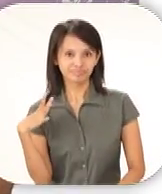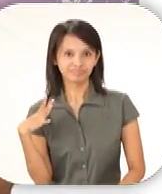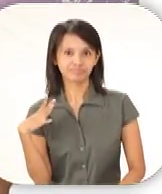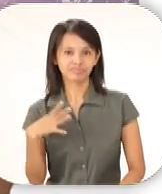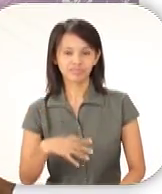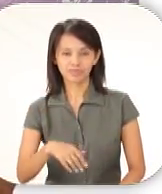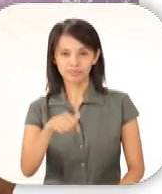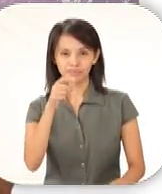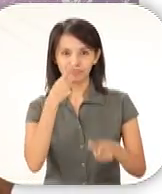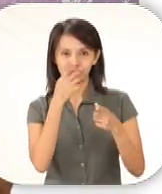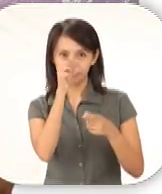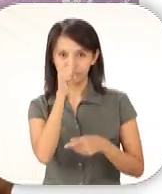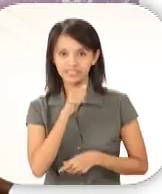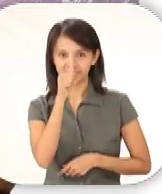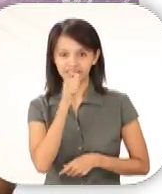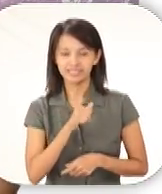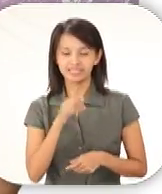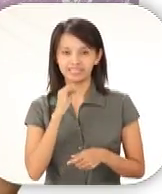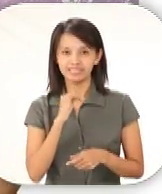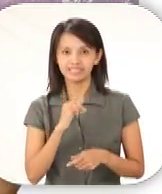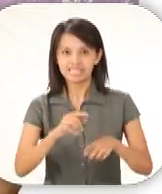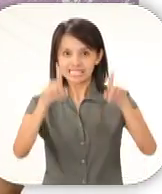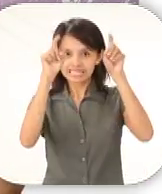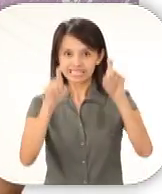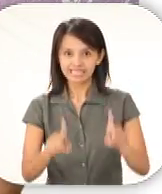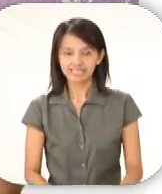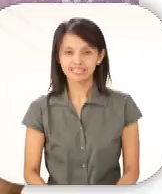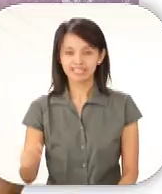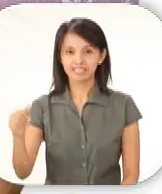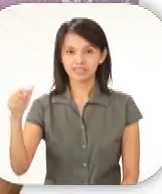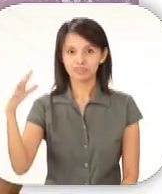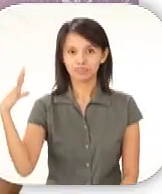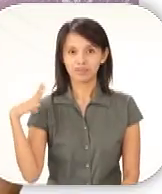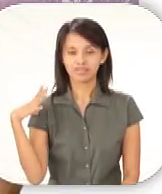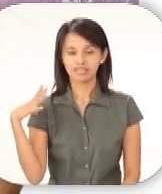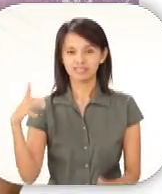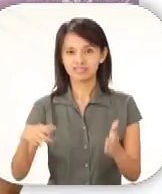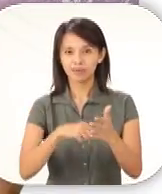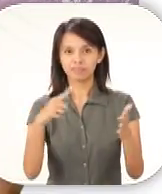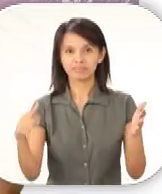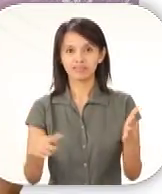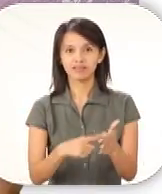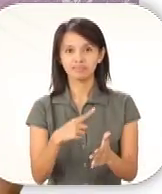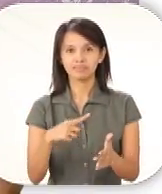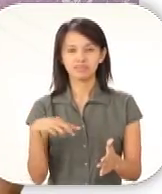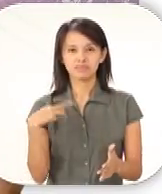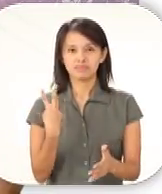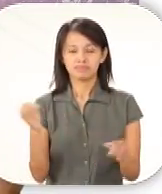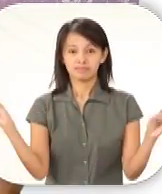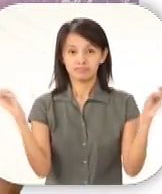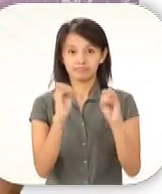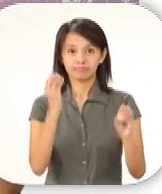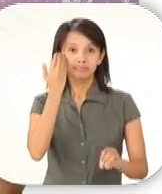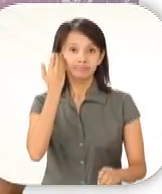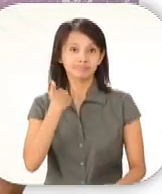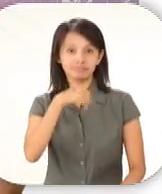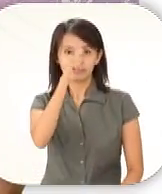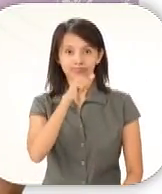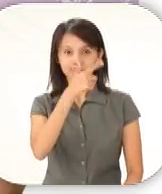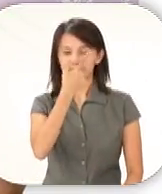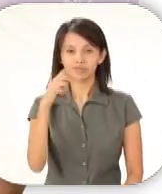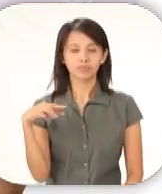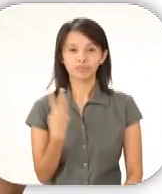Aha! Patience is tested in waiting. Ako, tayo po naman, minsan kaya nawawala